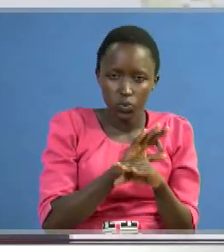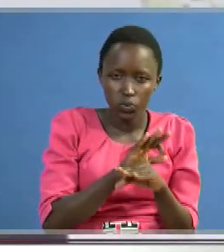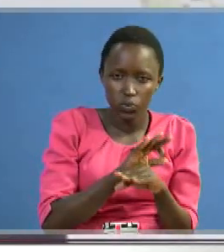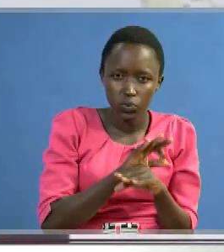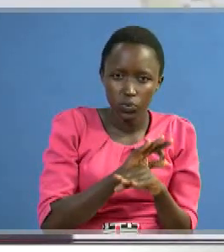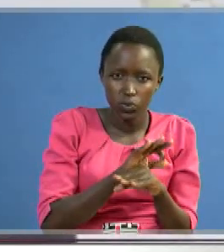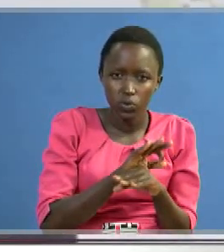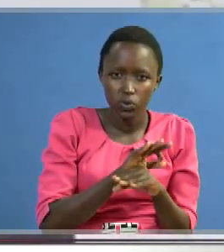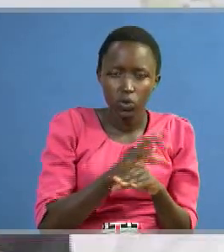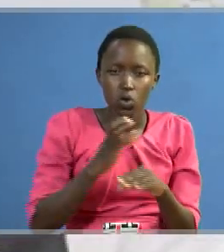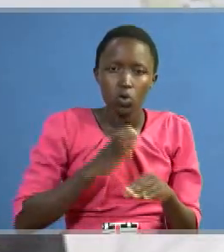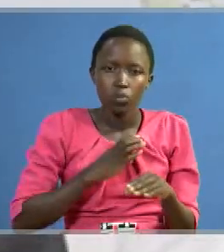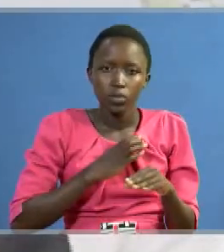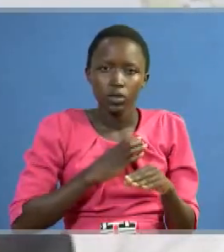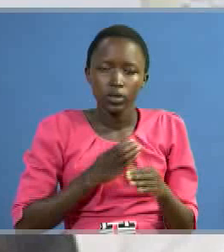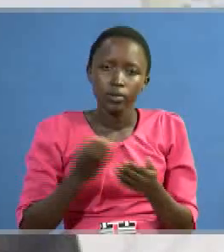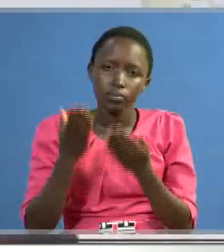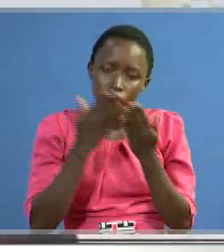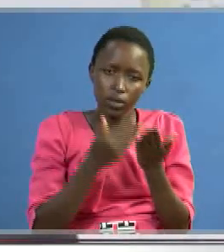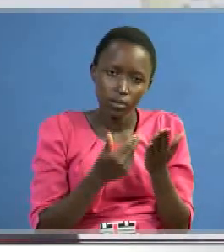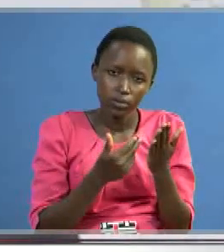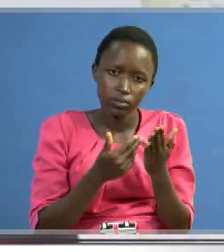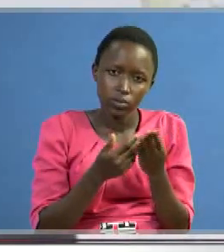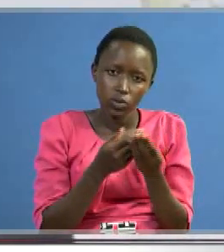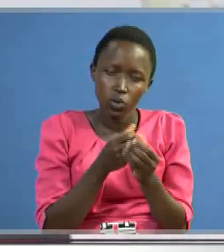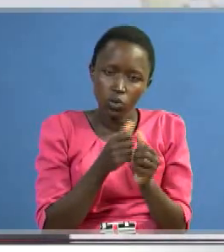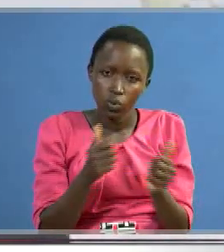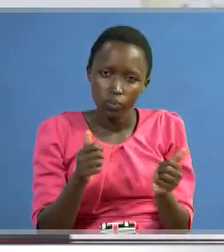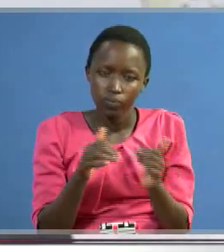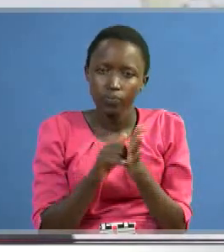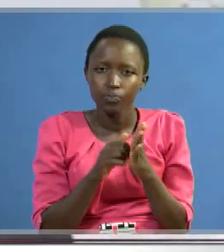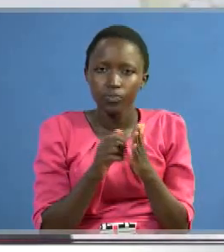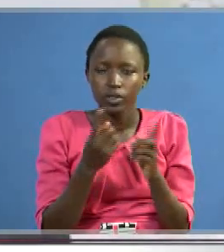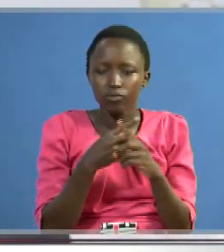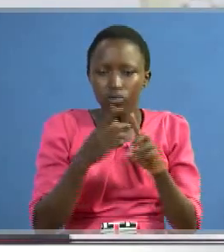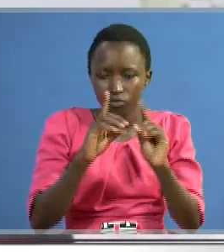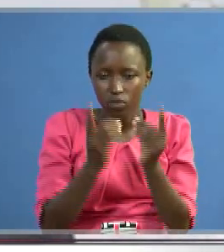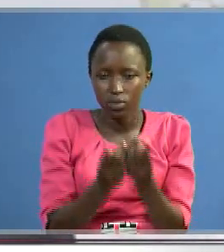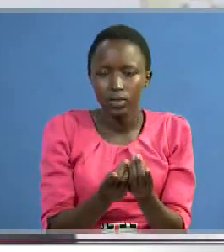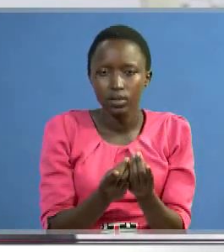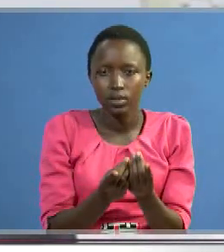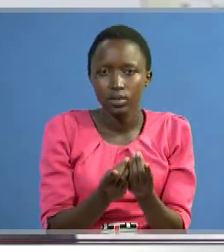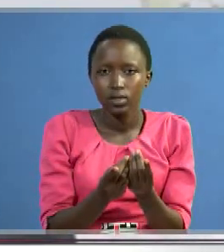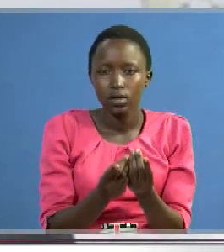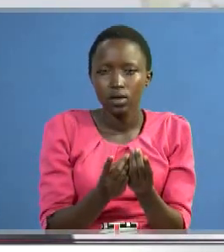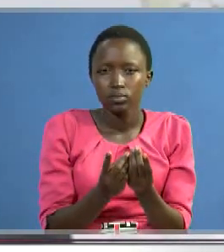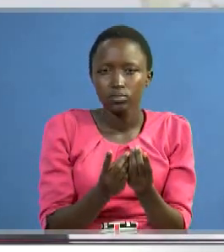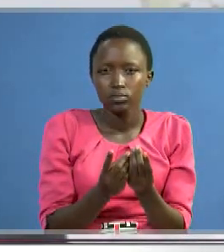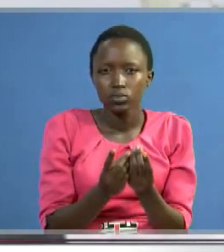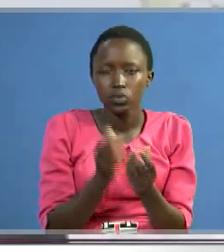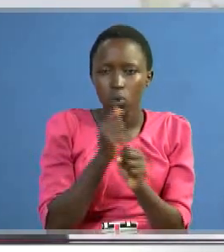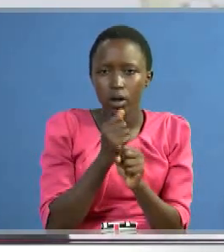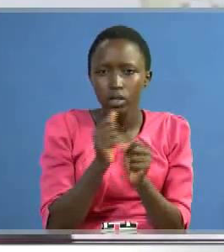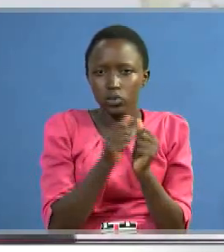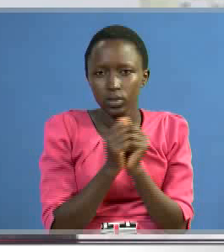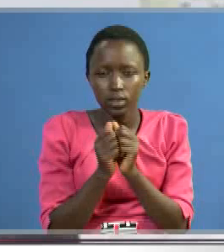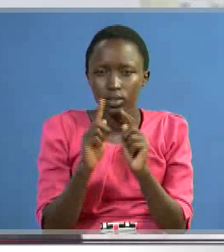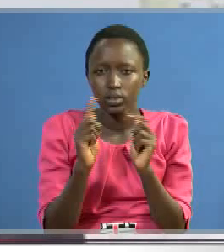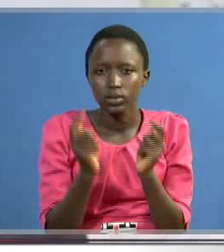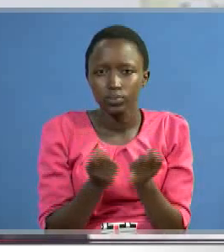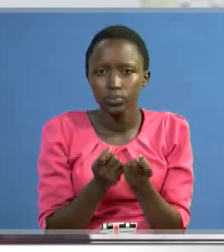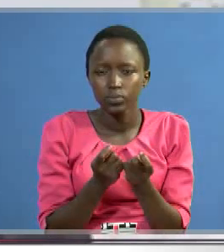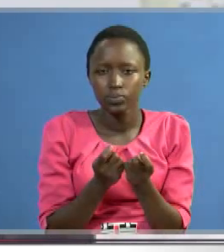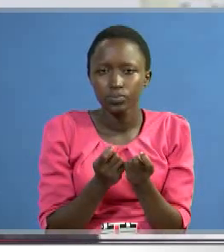of this committee is to bring synergy among various departments and agencies in terms of working together as a team